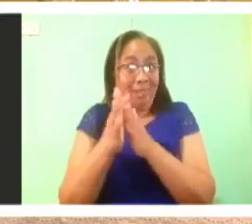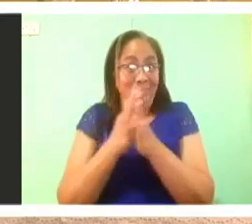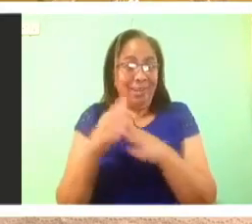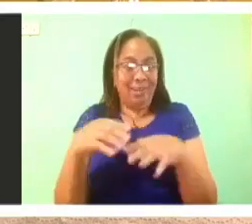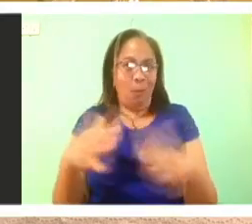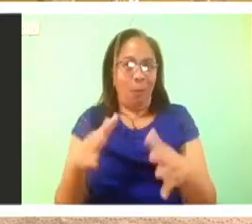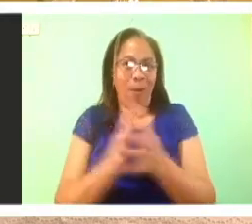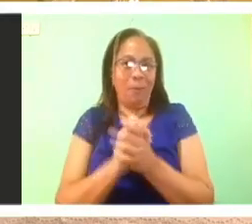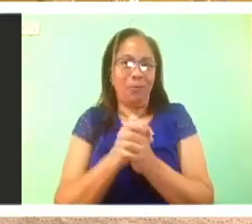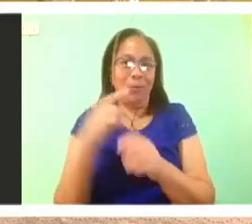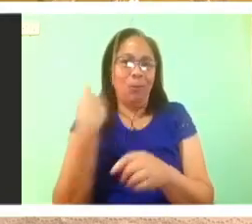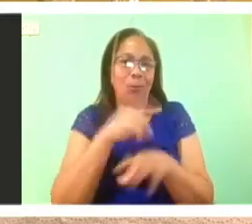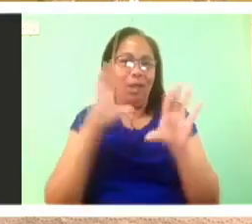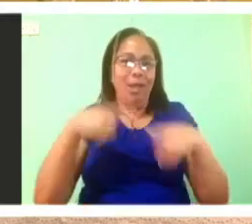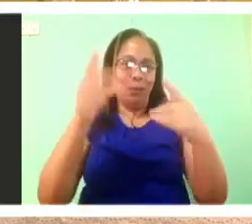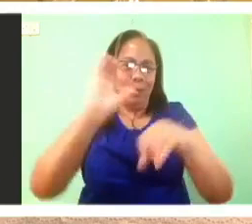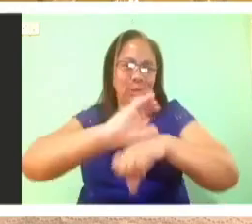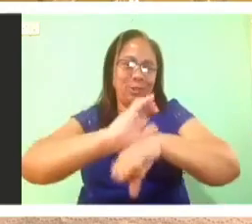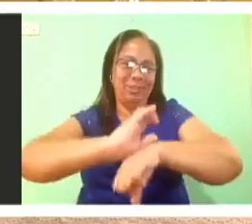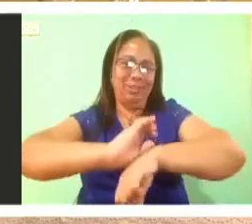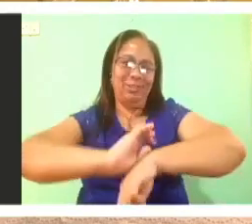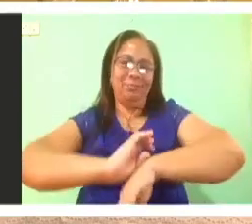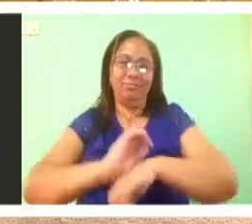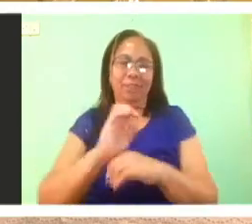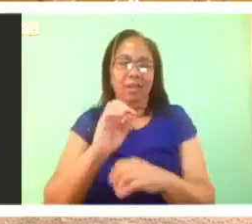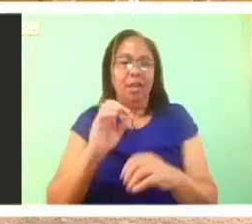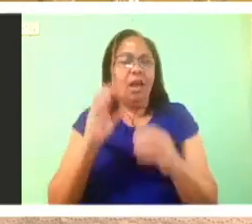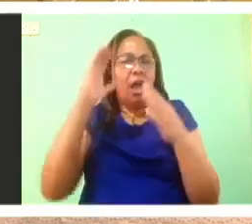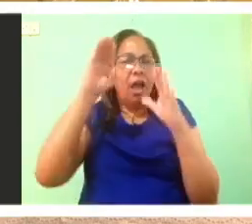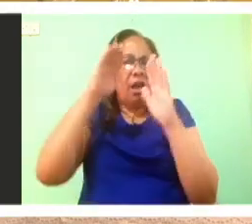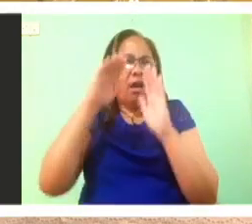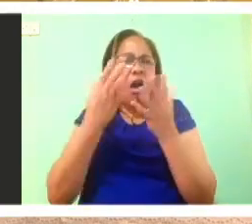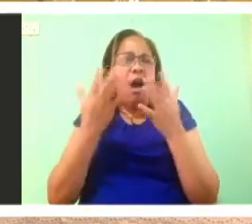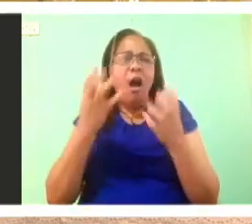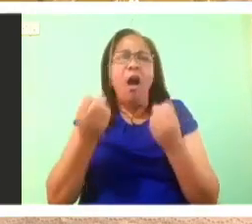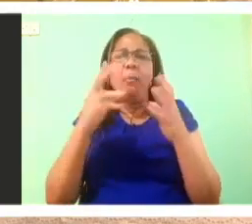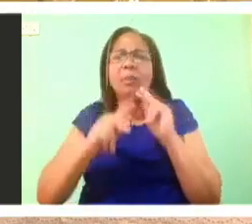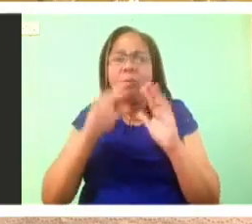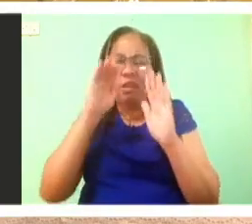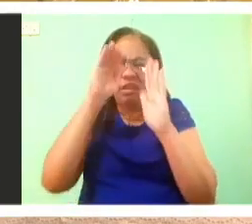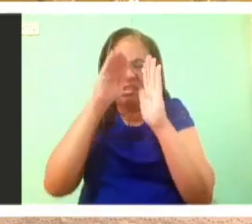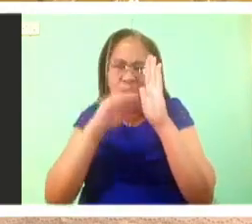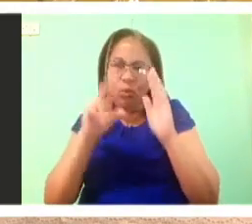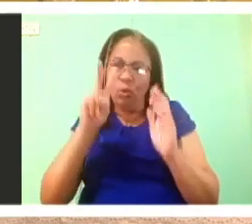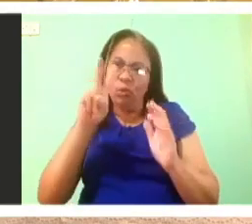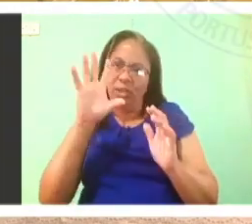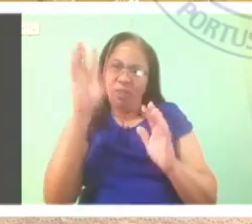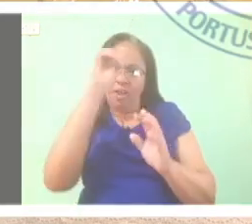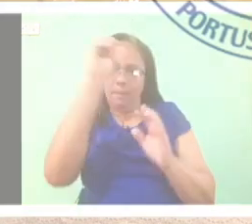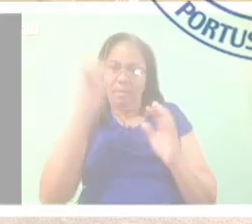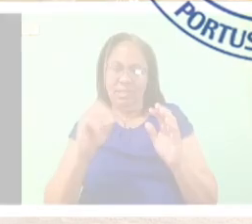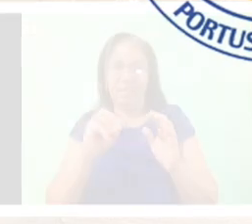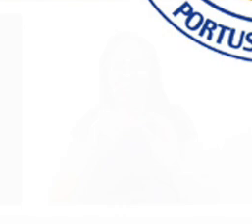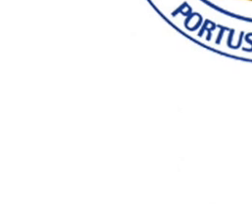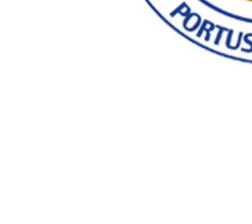can now return. The numbers are going to be small, and that's why we have to spread it through as much as we can.